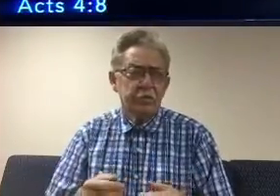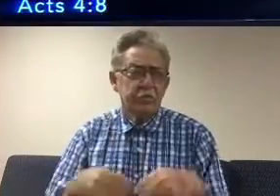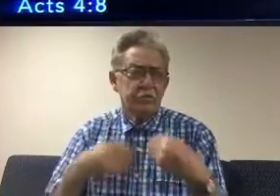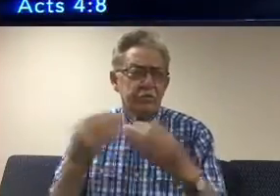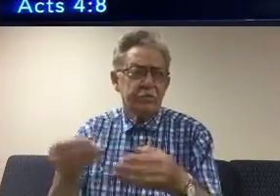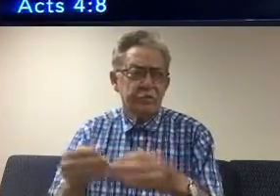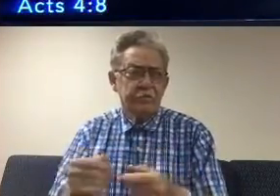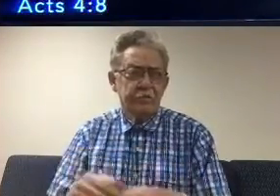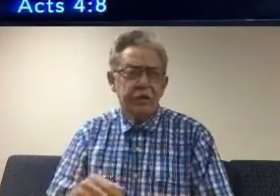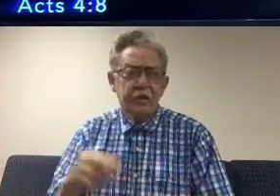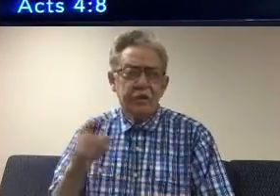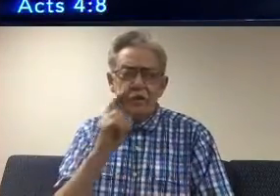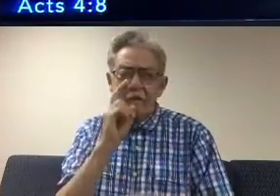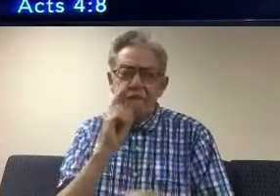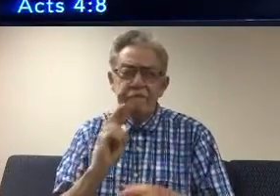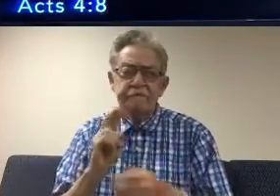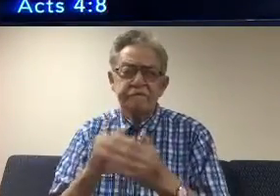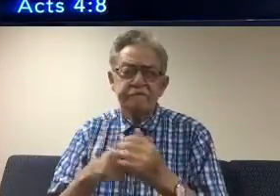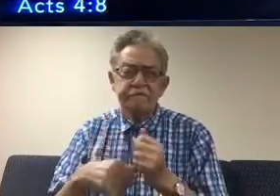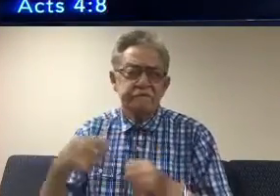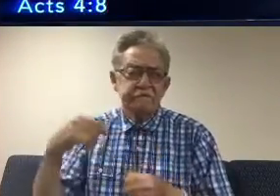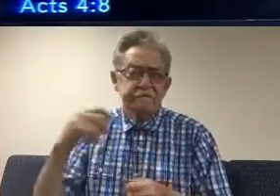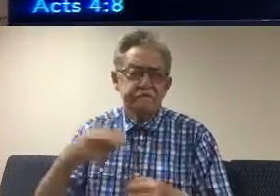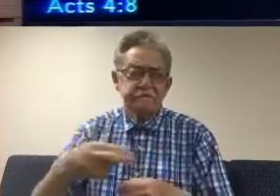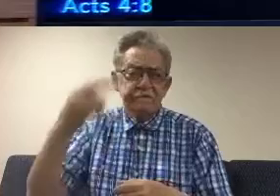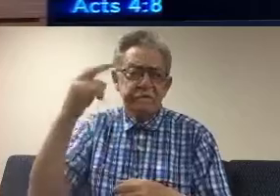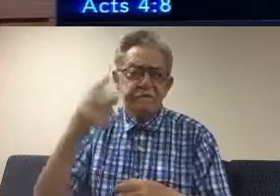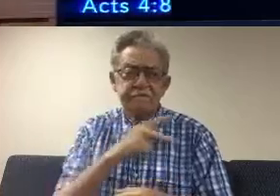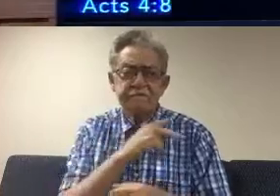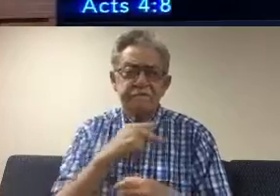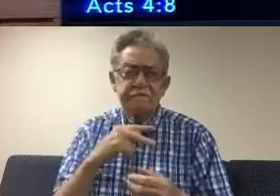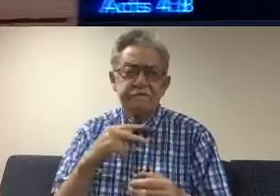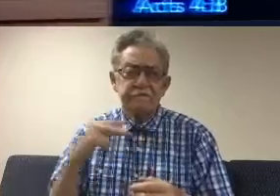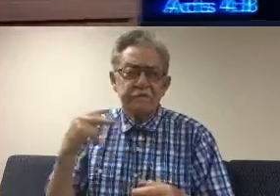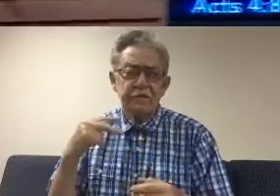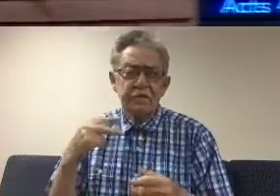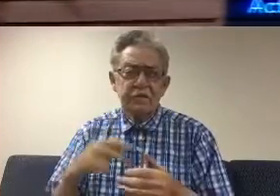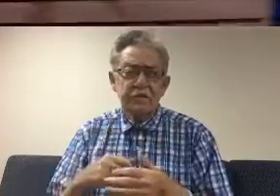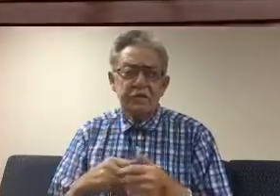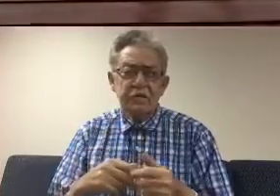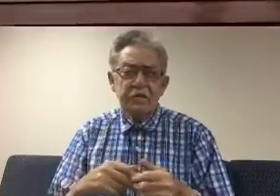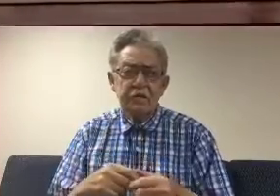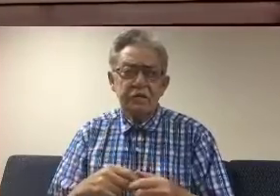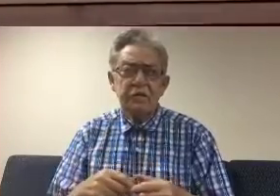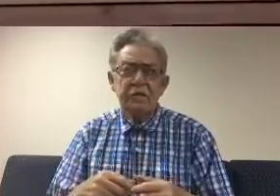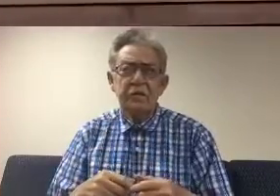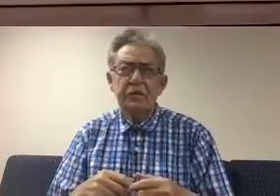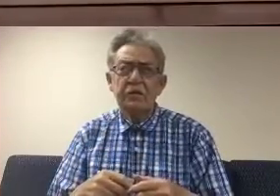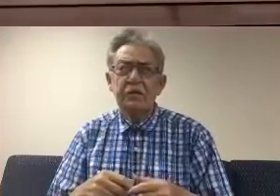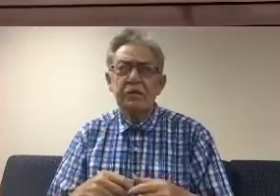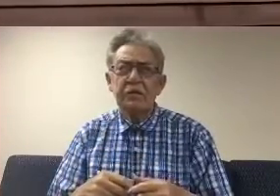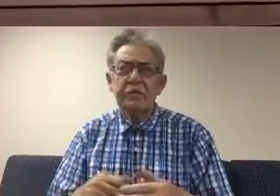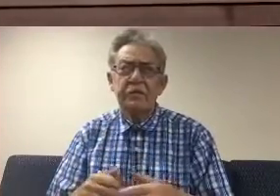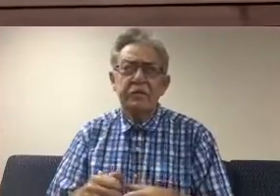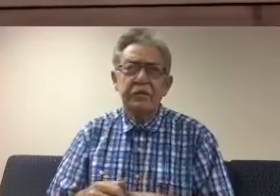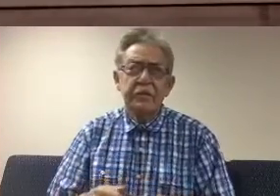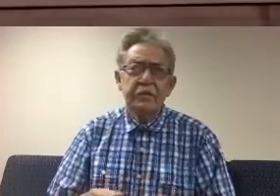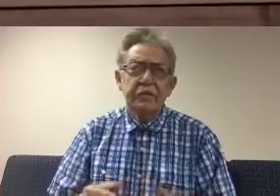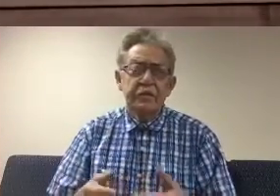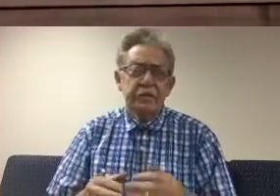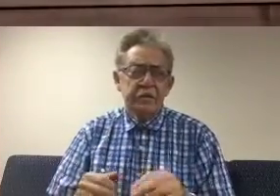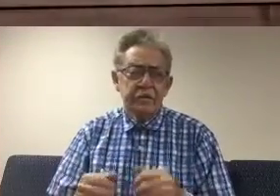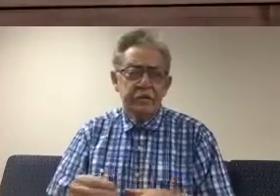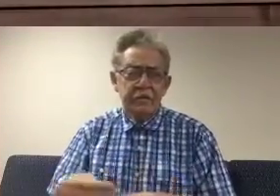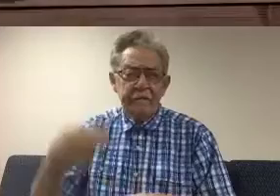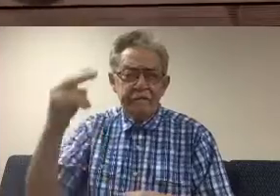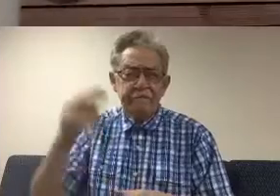by the Romans as the high priest. So you see Annas and Caiaphas, but Annas is kind of the one that really the locals still look to as the